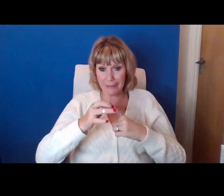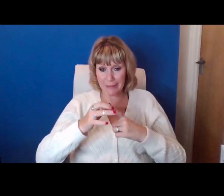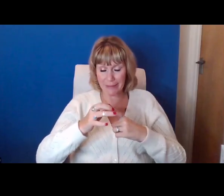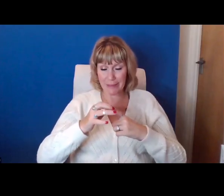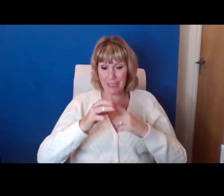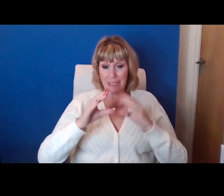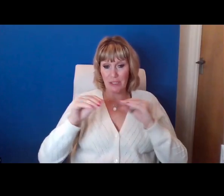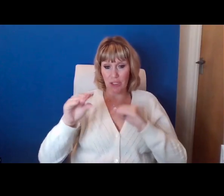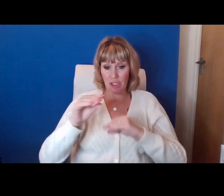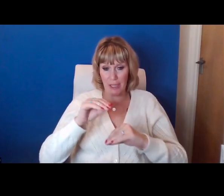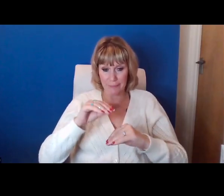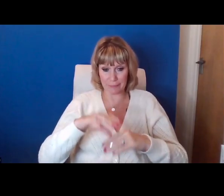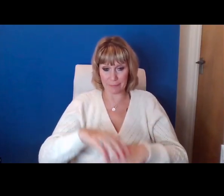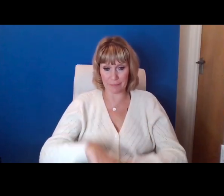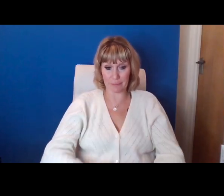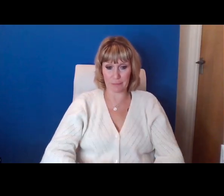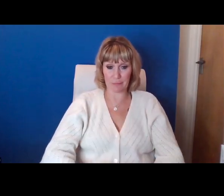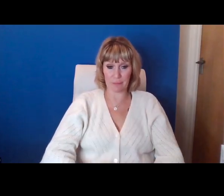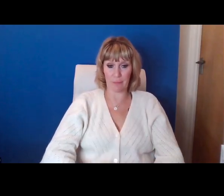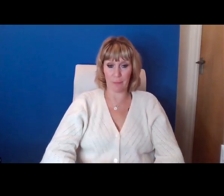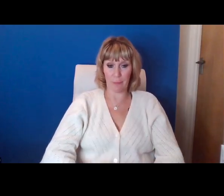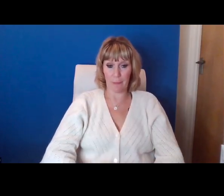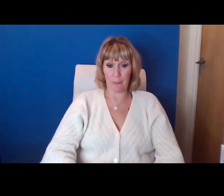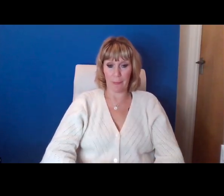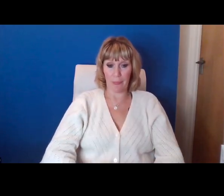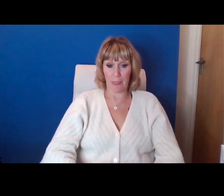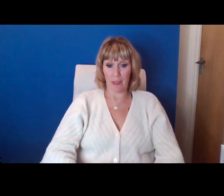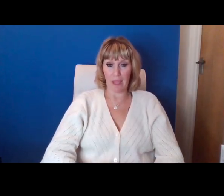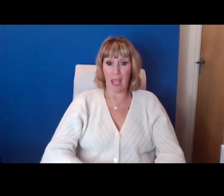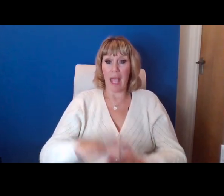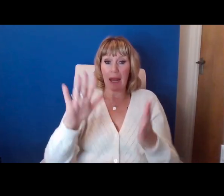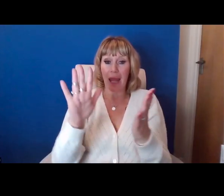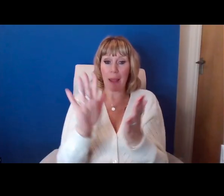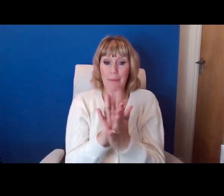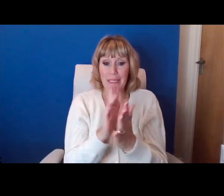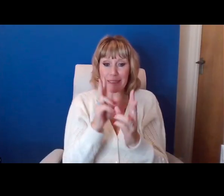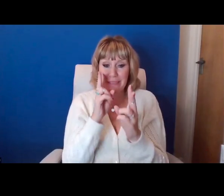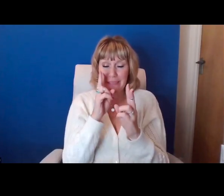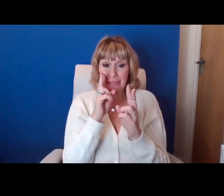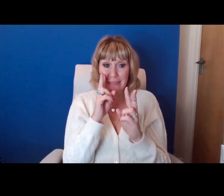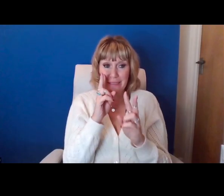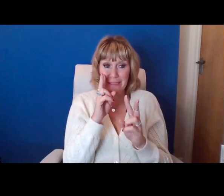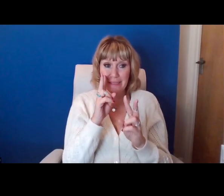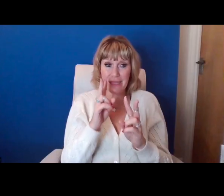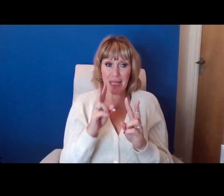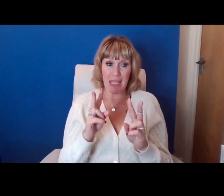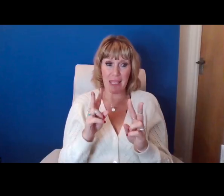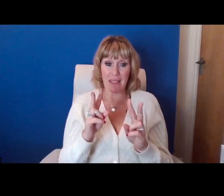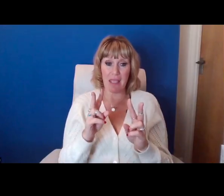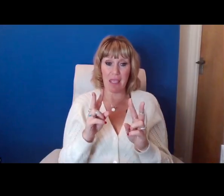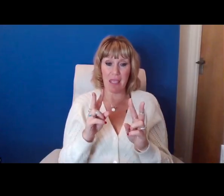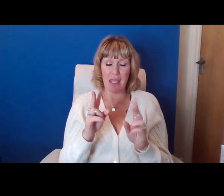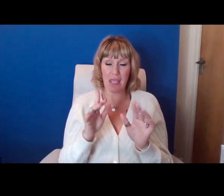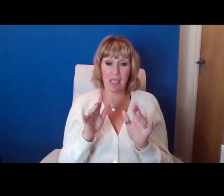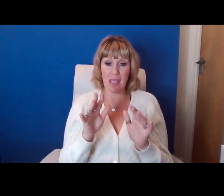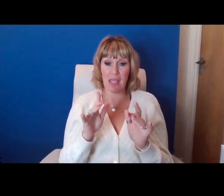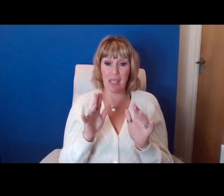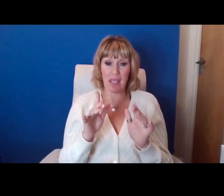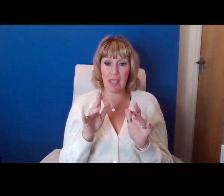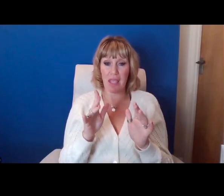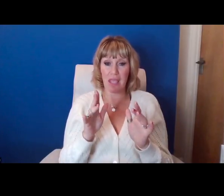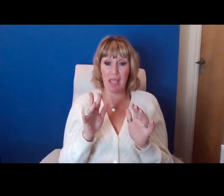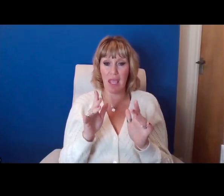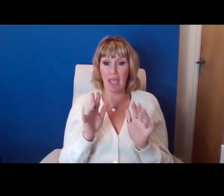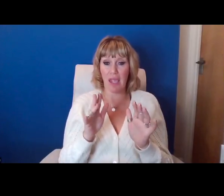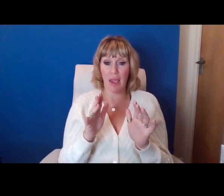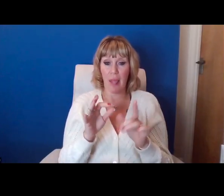the chat. Oh, and I'm very pleased to see that yeah, I'm very pleased to see that